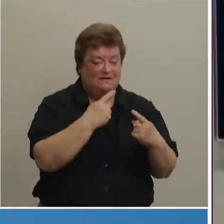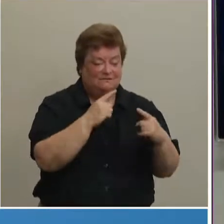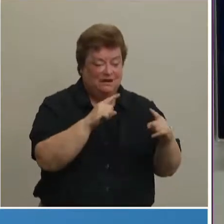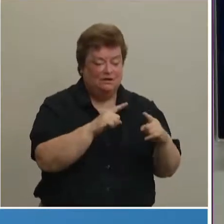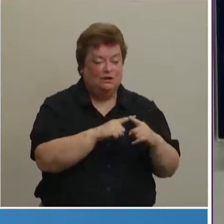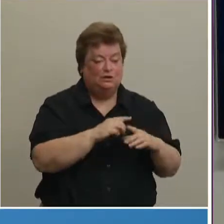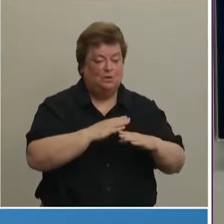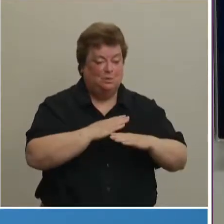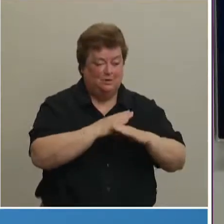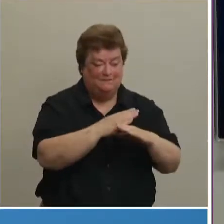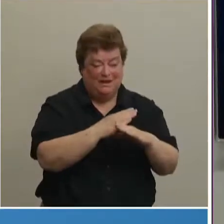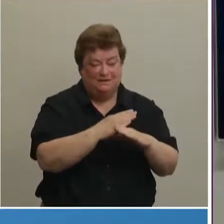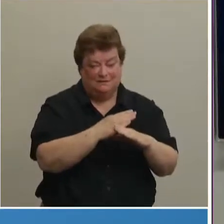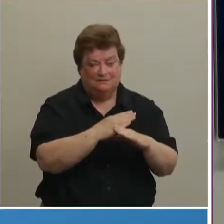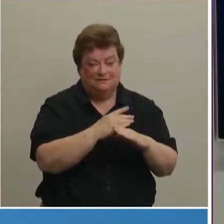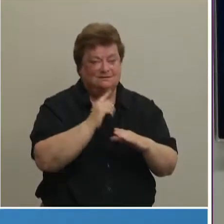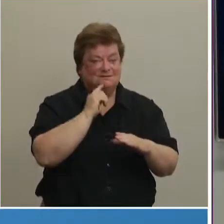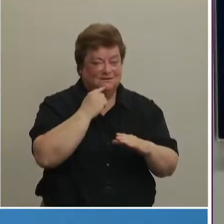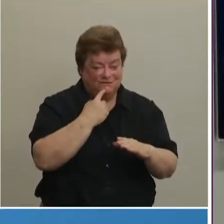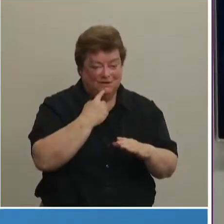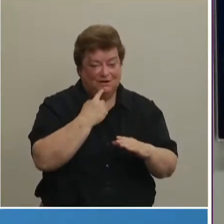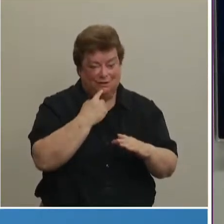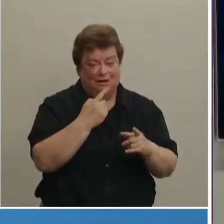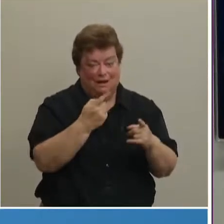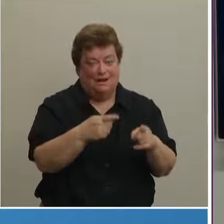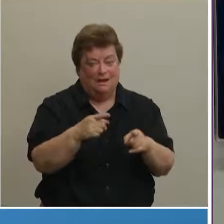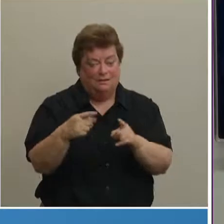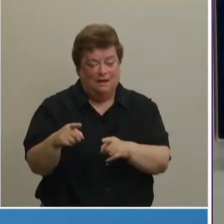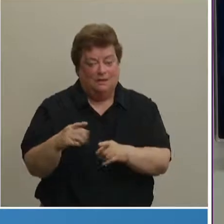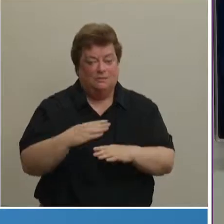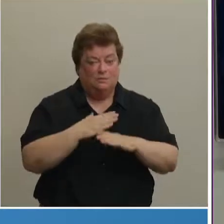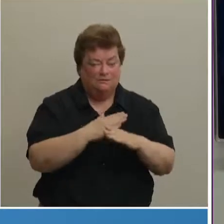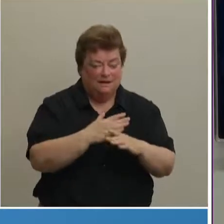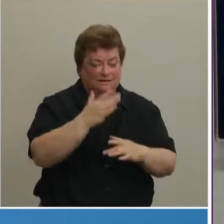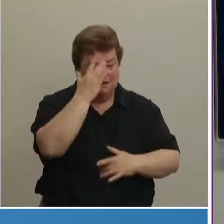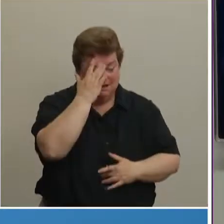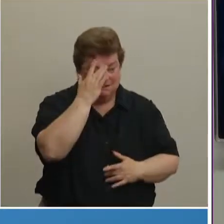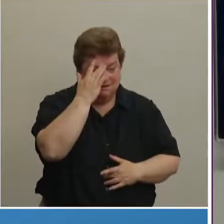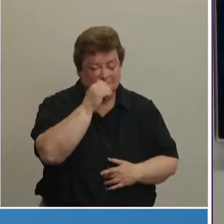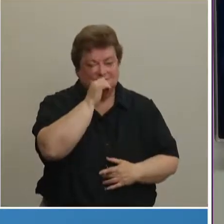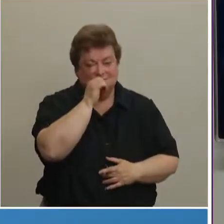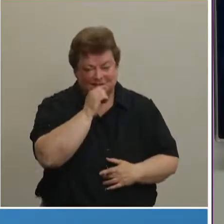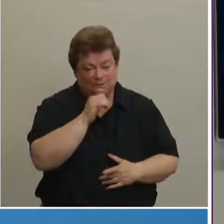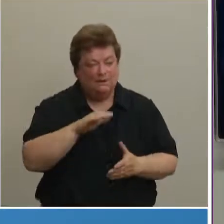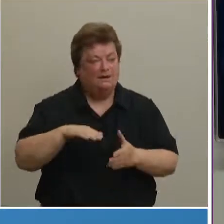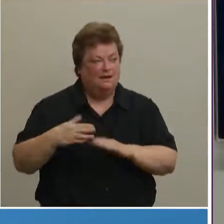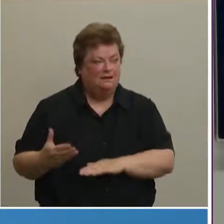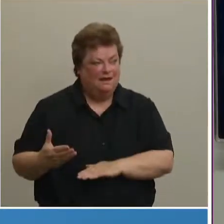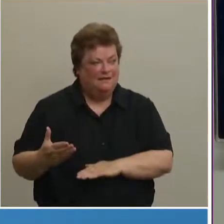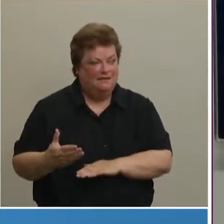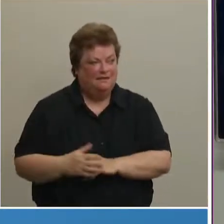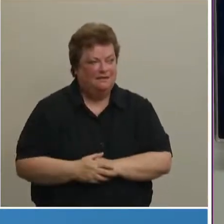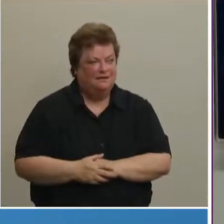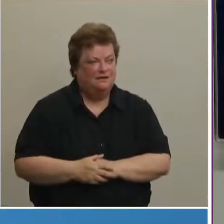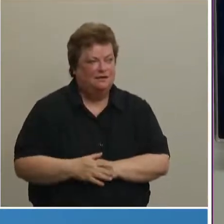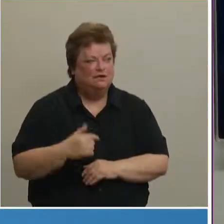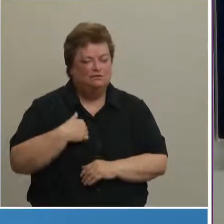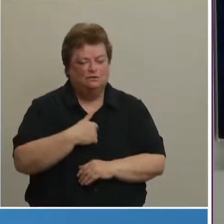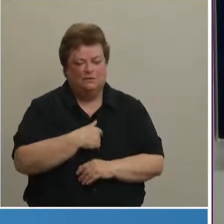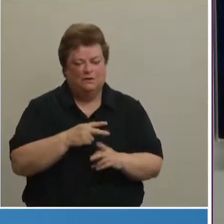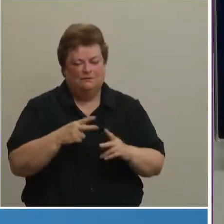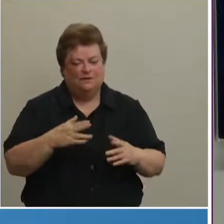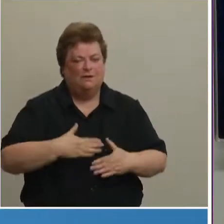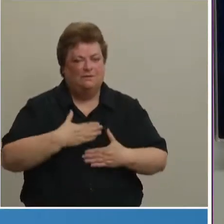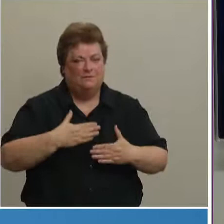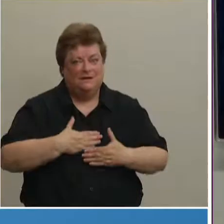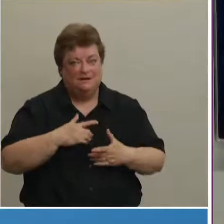most severe outcomes. They prevent illness, suffering, and death. And we are so pleased that we